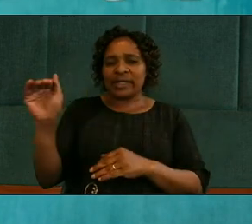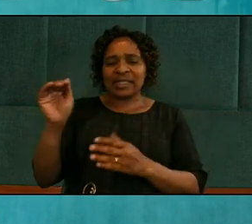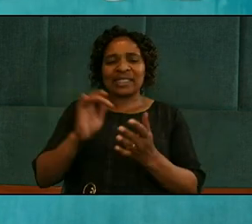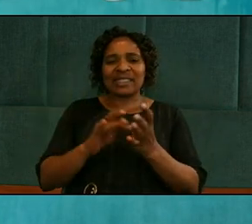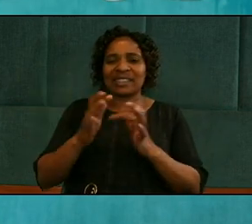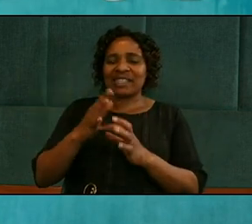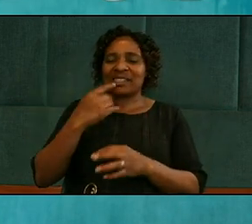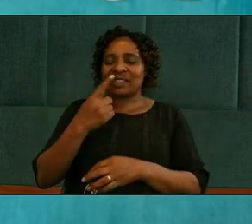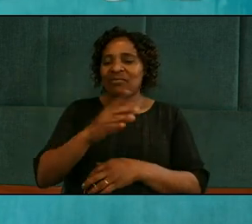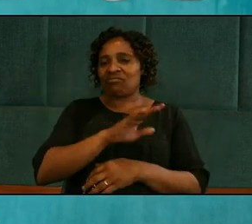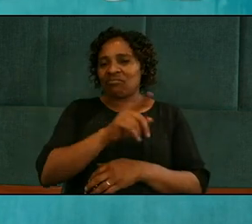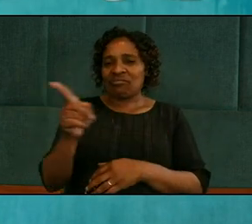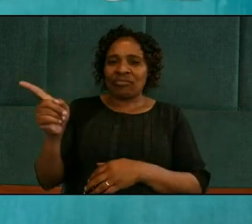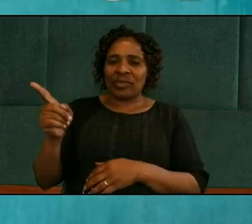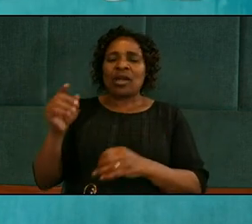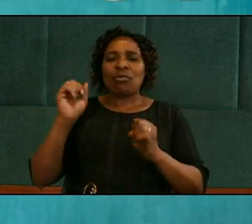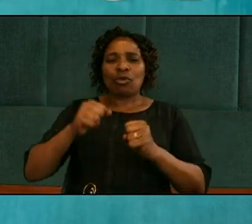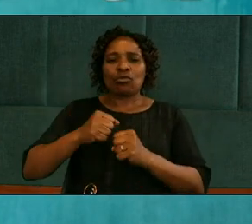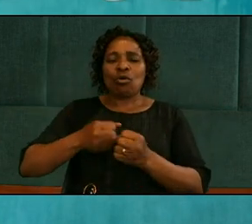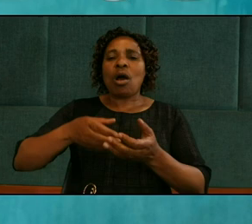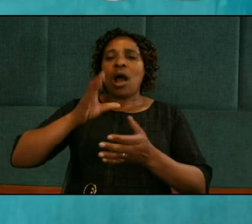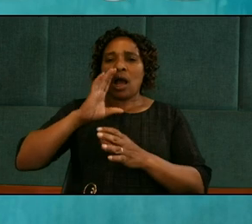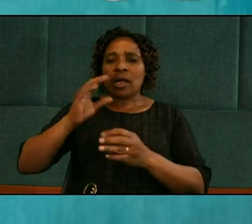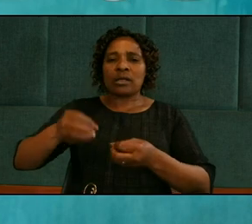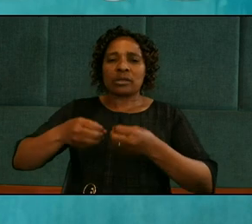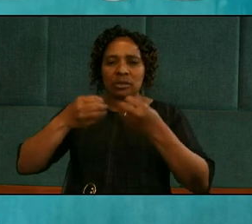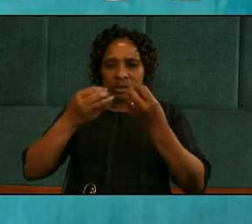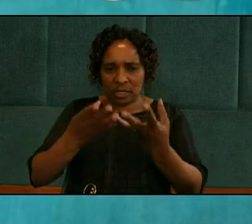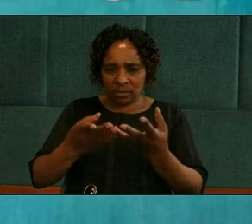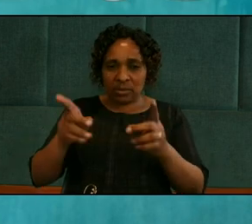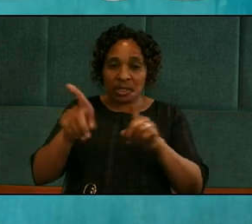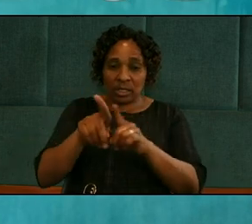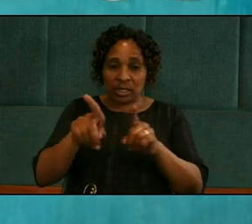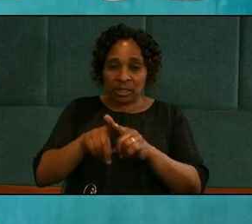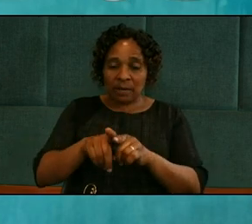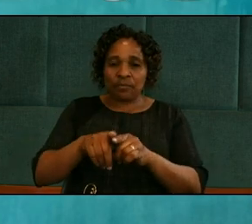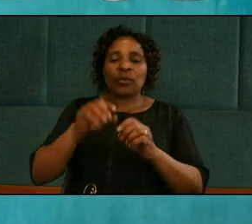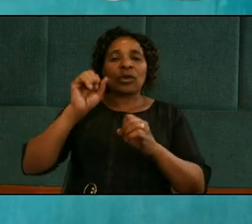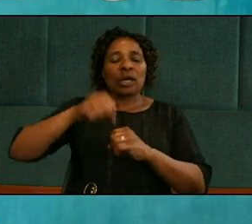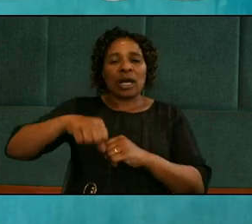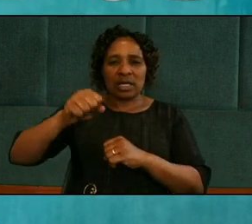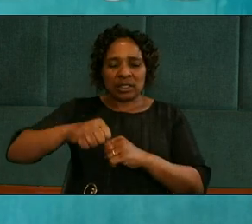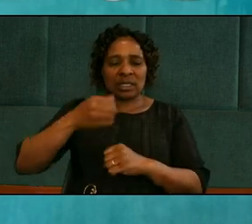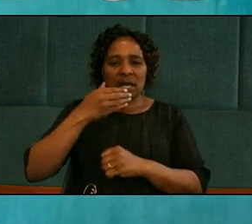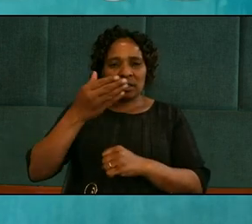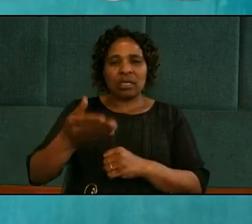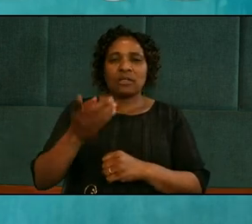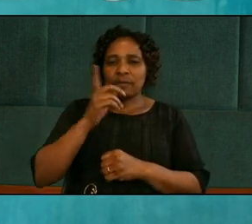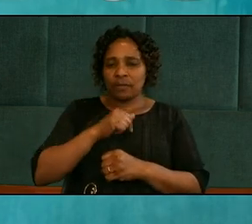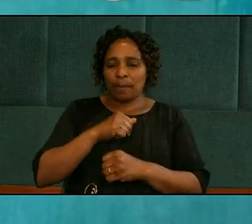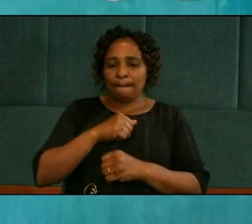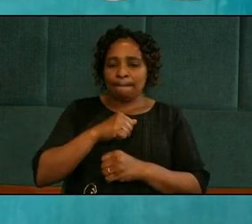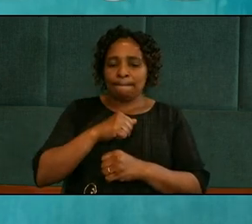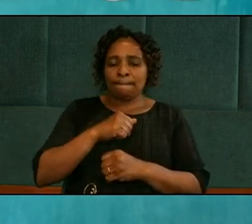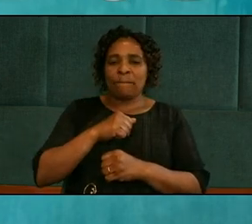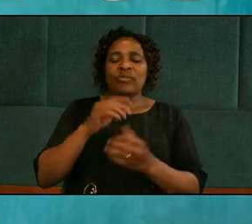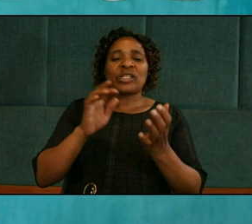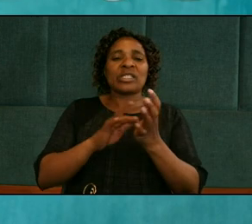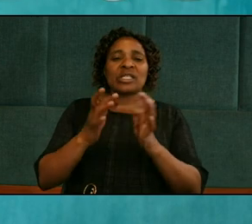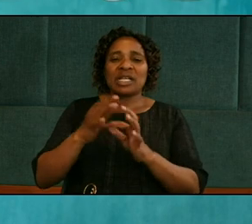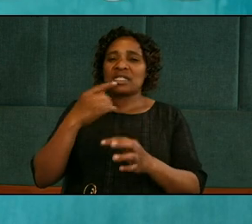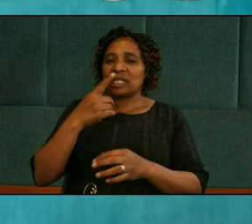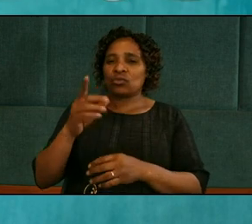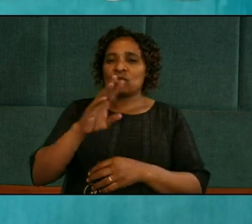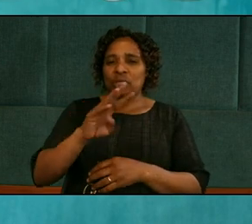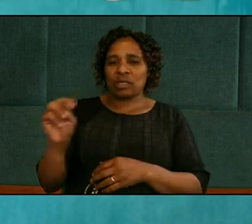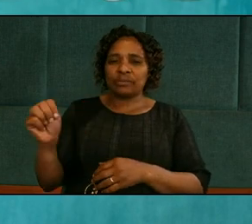Jesus said to them. "Can you drink the cup I am going to drink?" "We can," they answered. Jesus said to